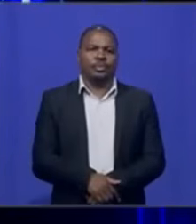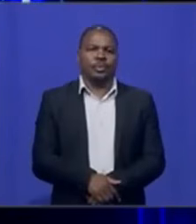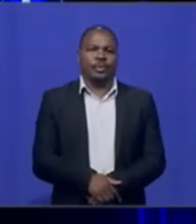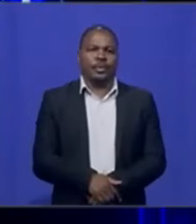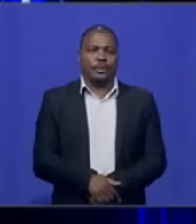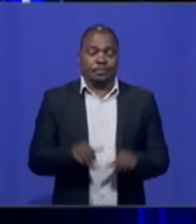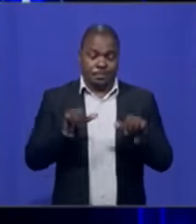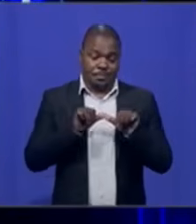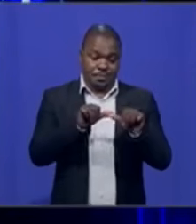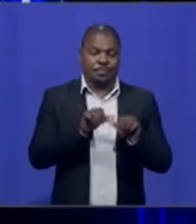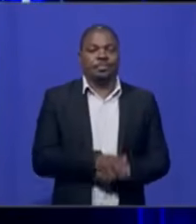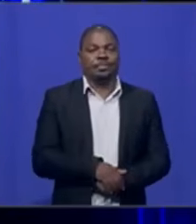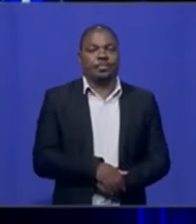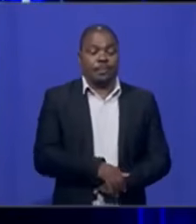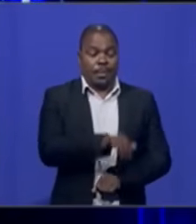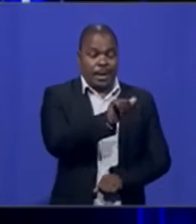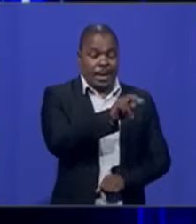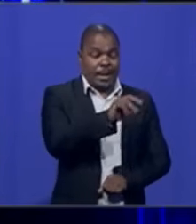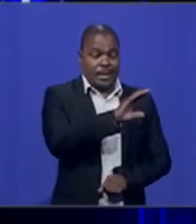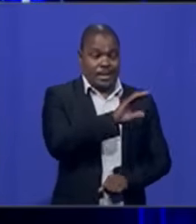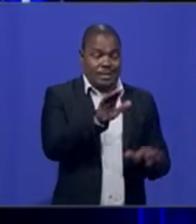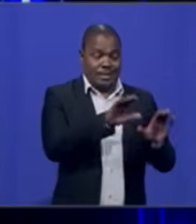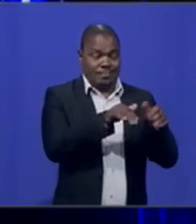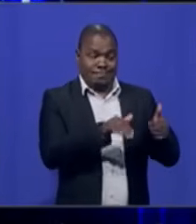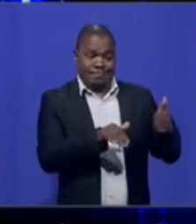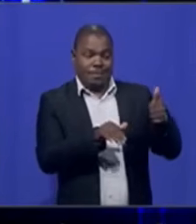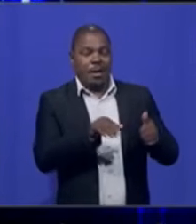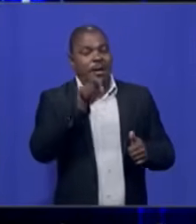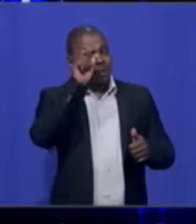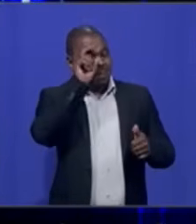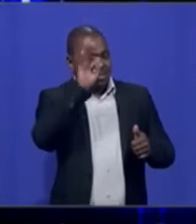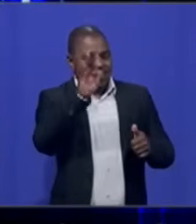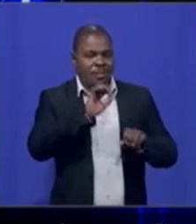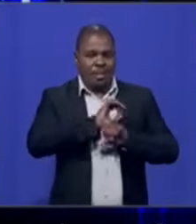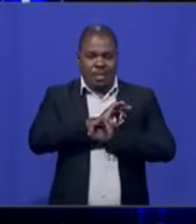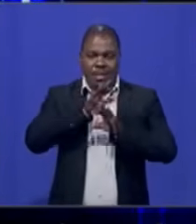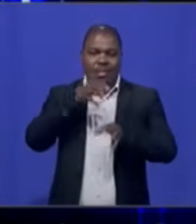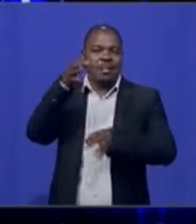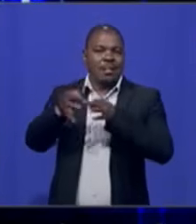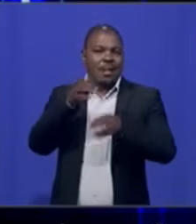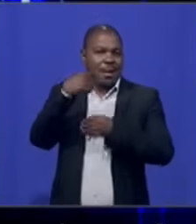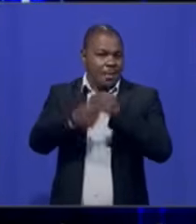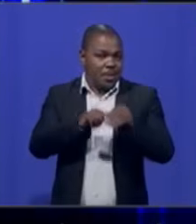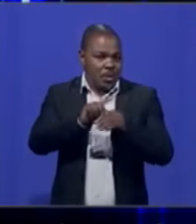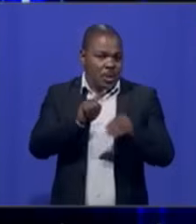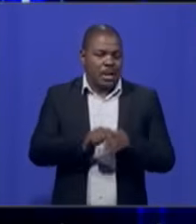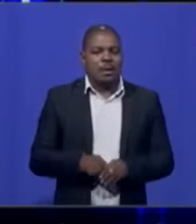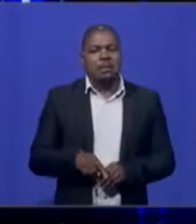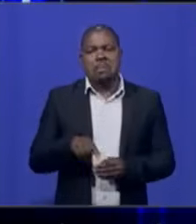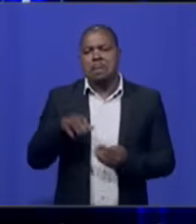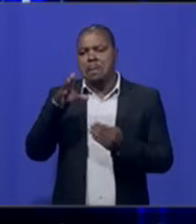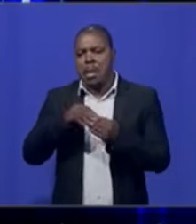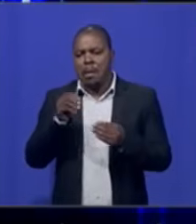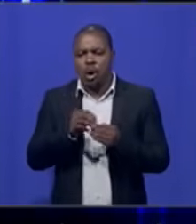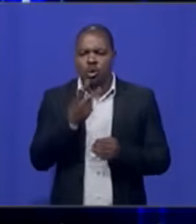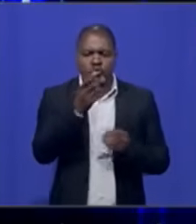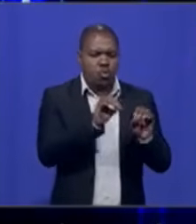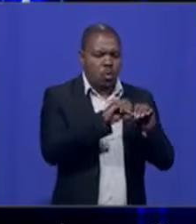Ha re atela pele mongodi moholo wa ANC Fikile Mbalula o hlakisitse boemo ba mokga mabapi le ho ba le botho ba mekga e